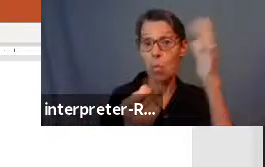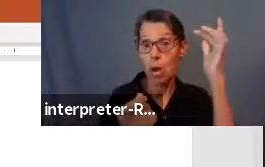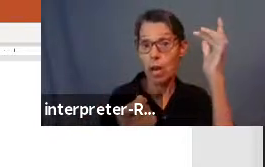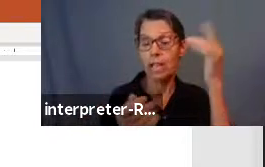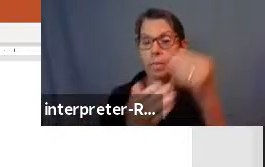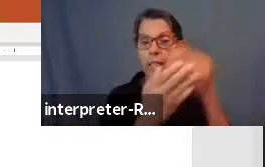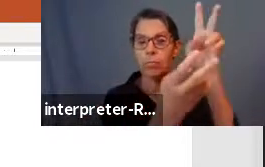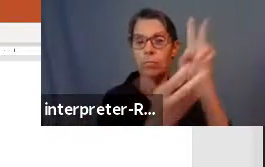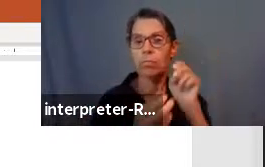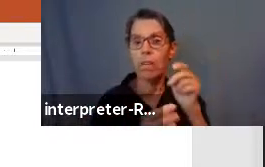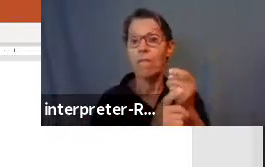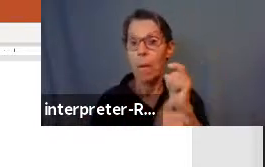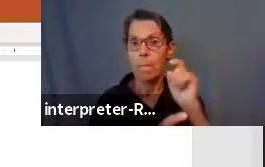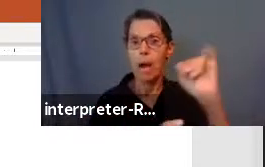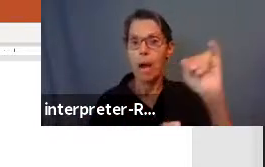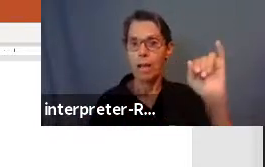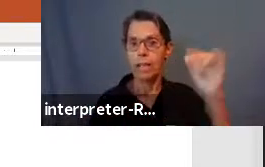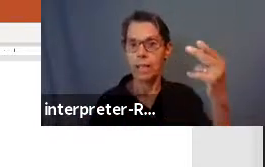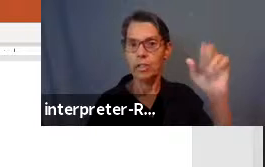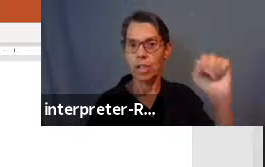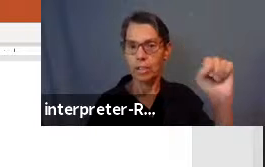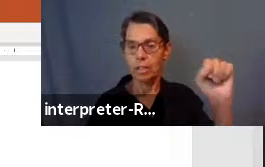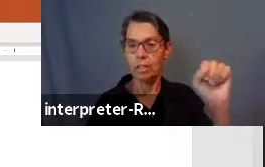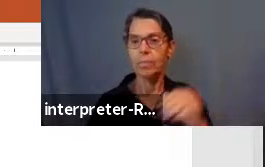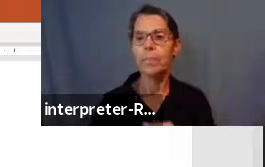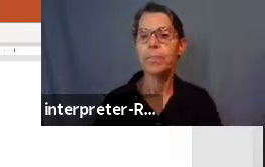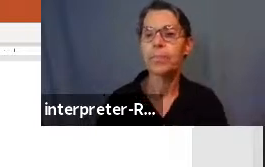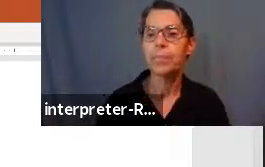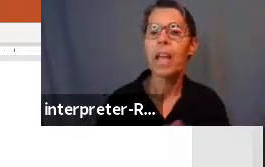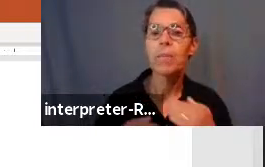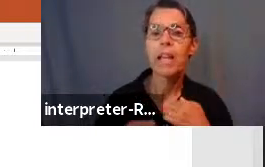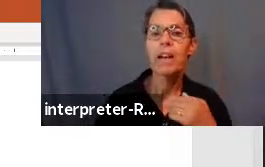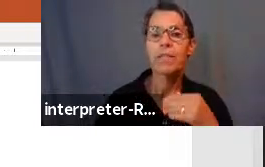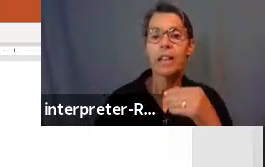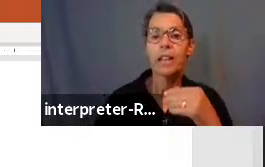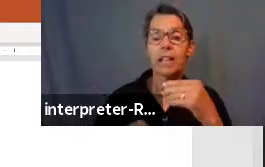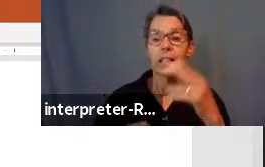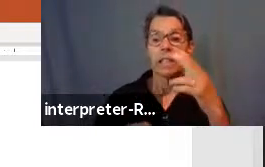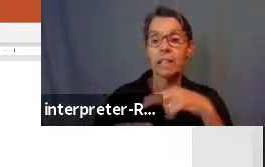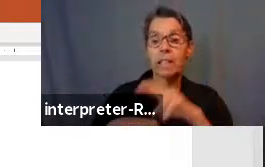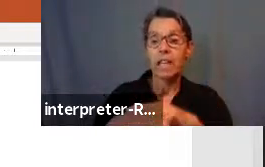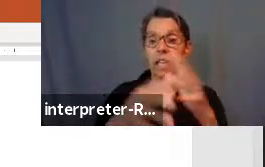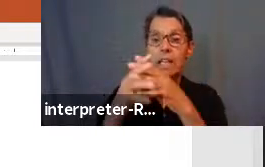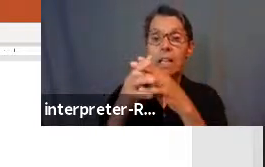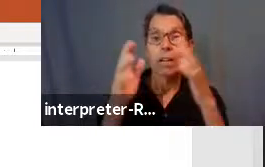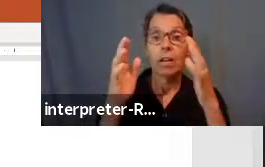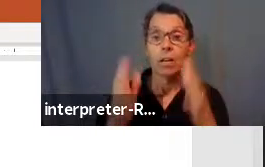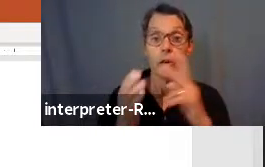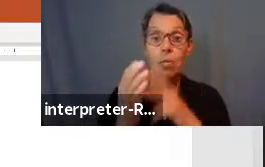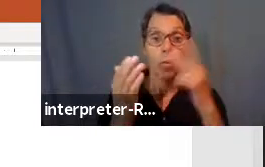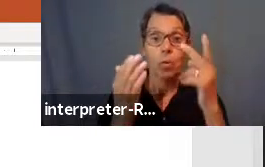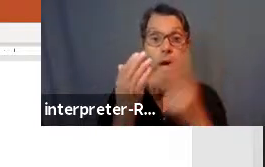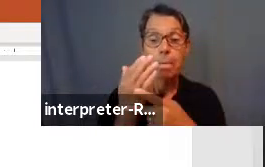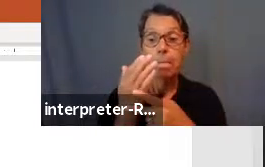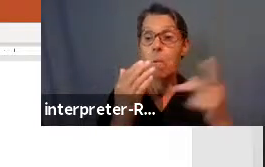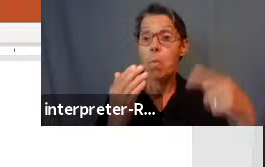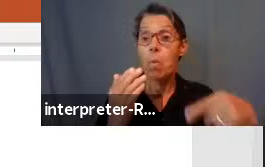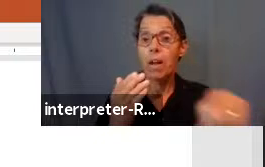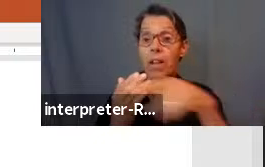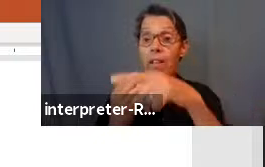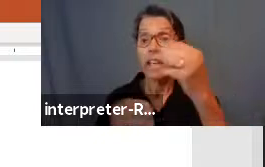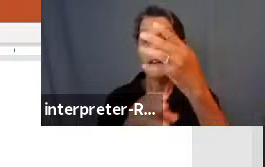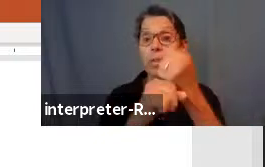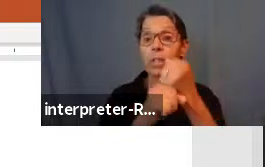IHS. And we do have the Native American program in which they can receive